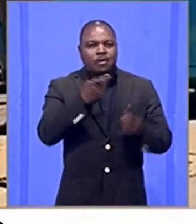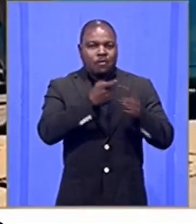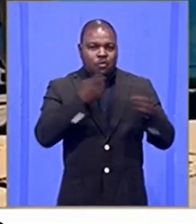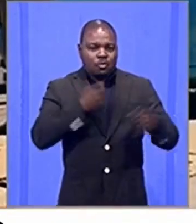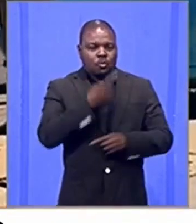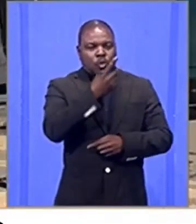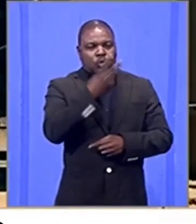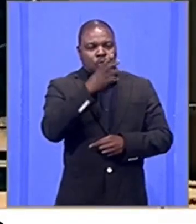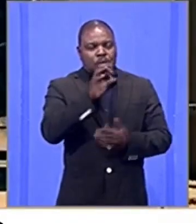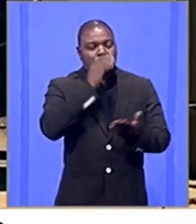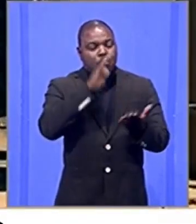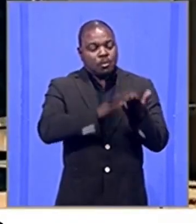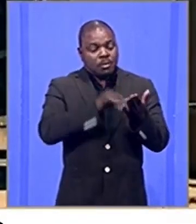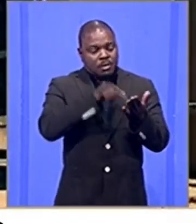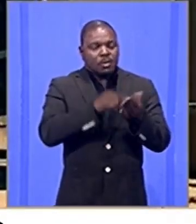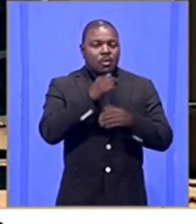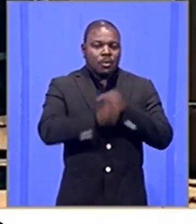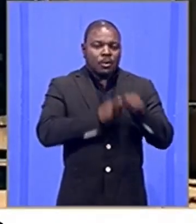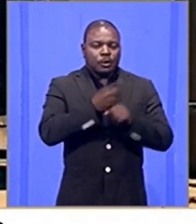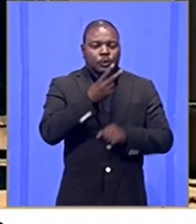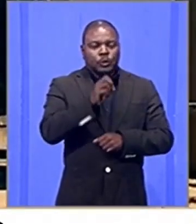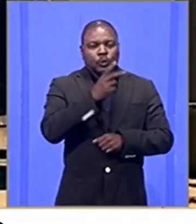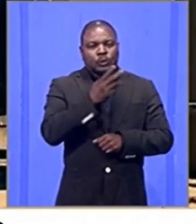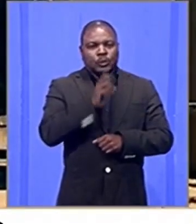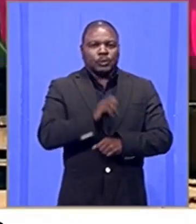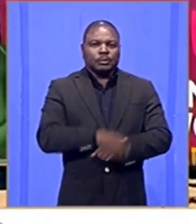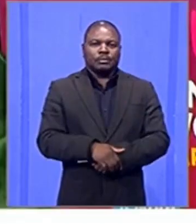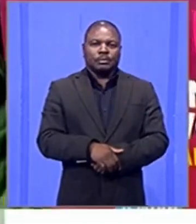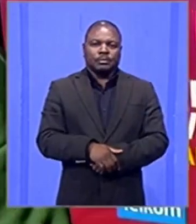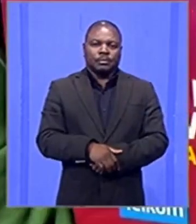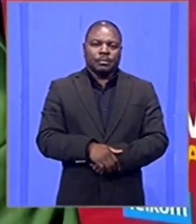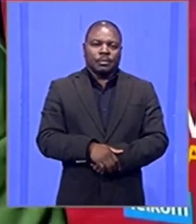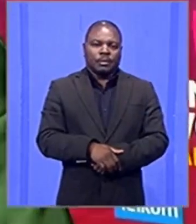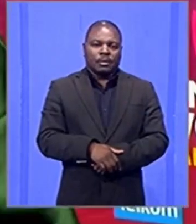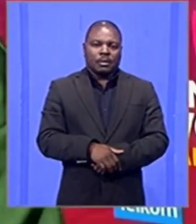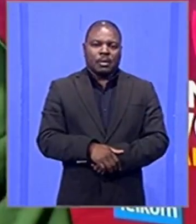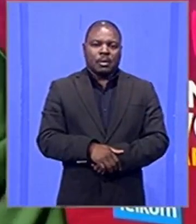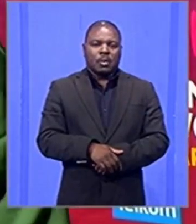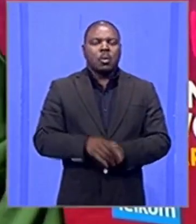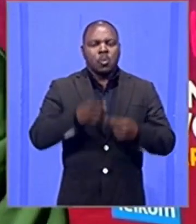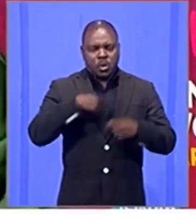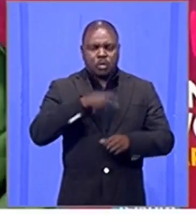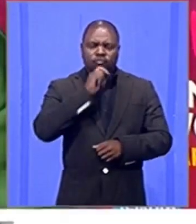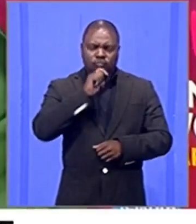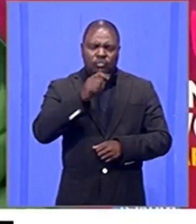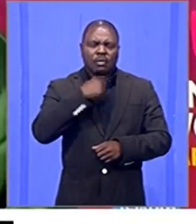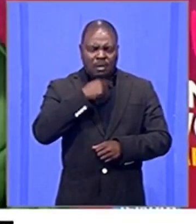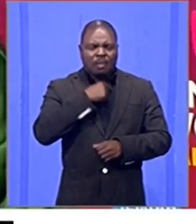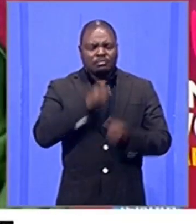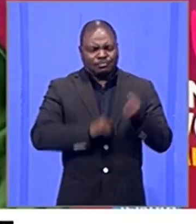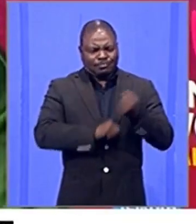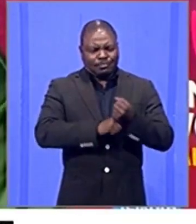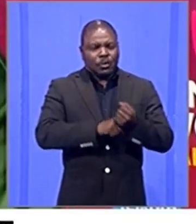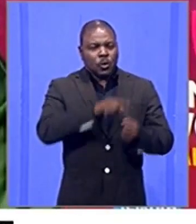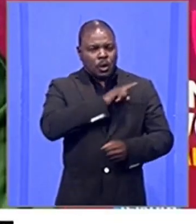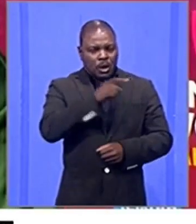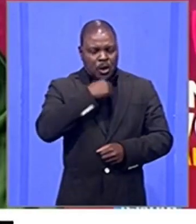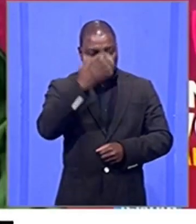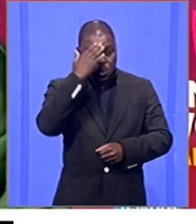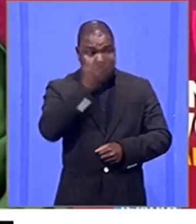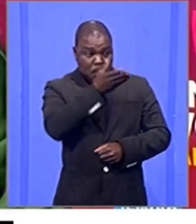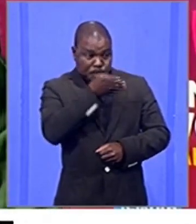baahi ba Afrika Borwa ka 2020. We're really behind you. We are here for you because we know that with